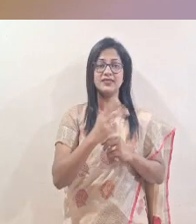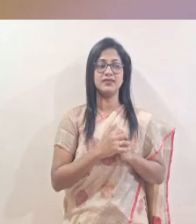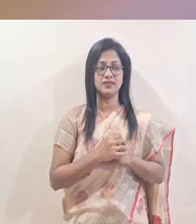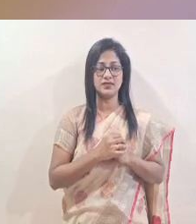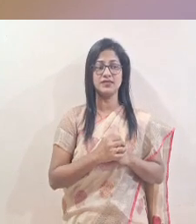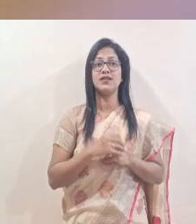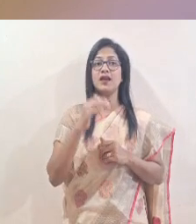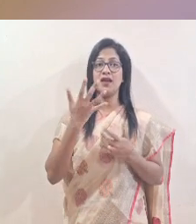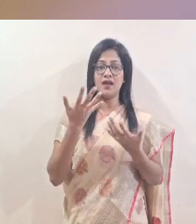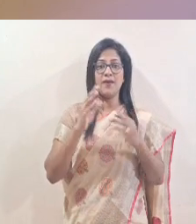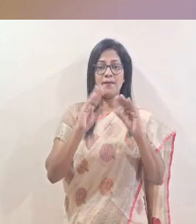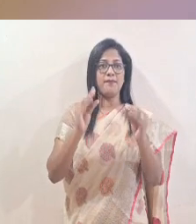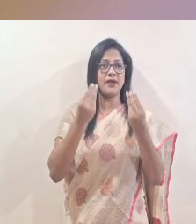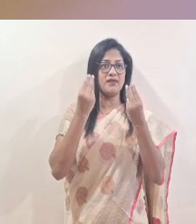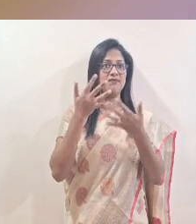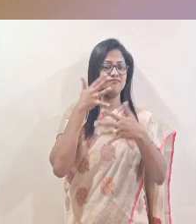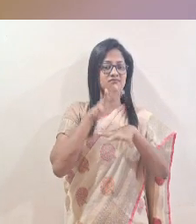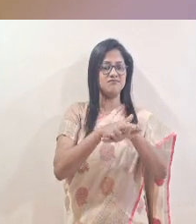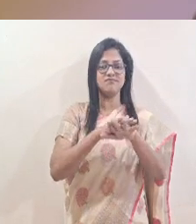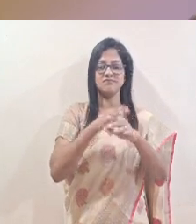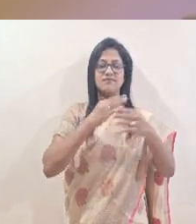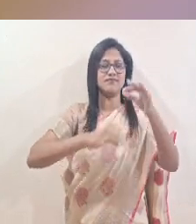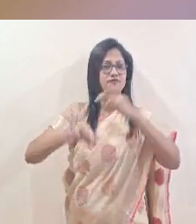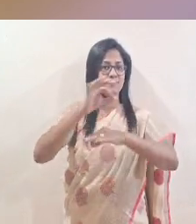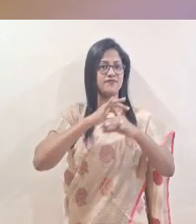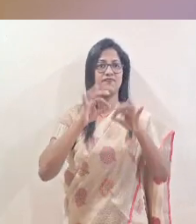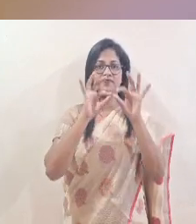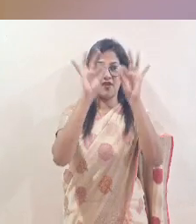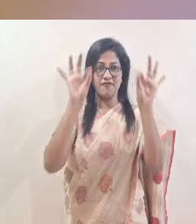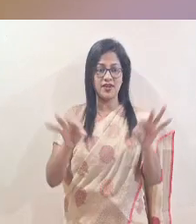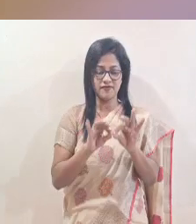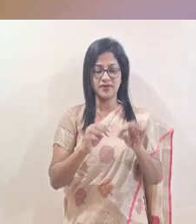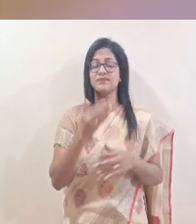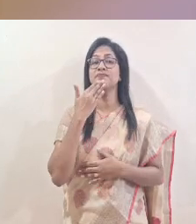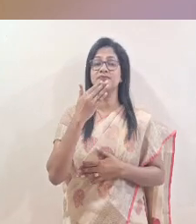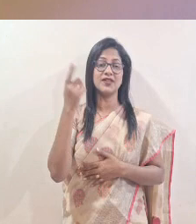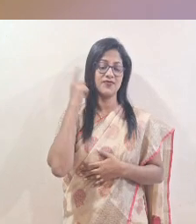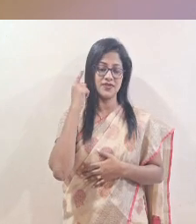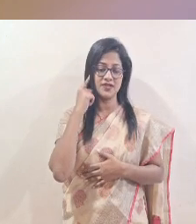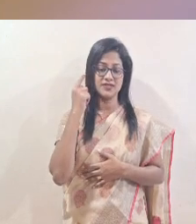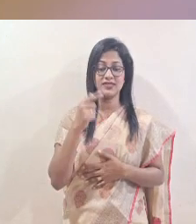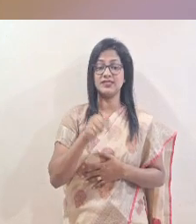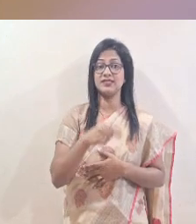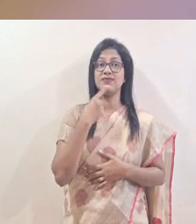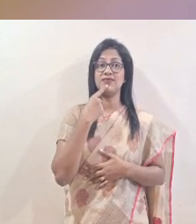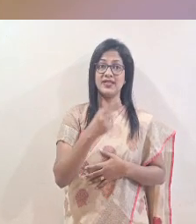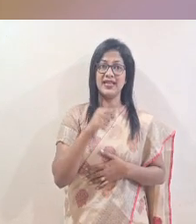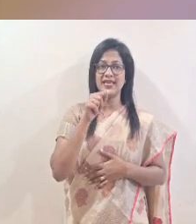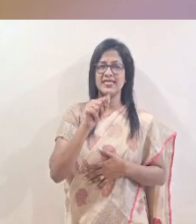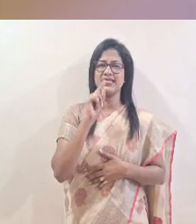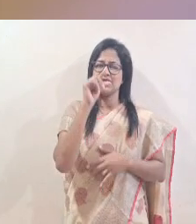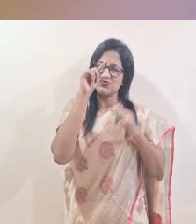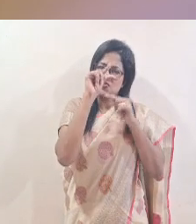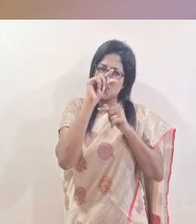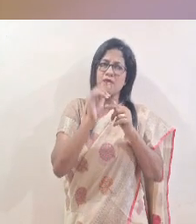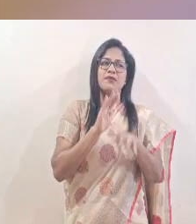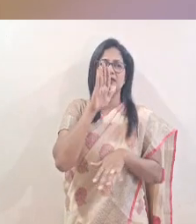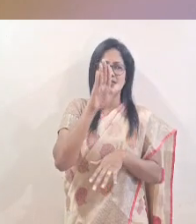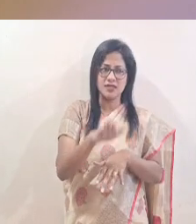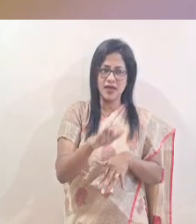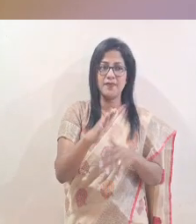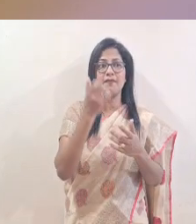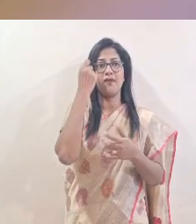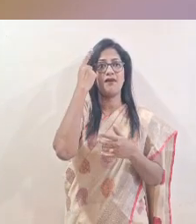a better integrated framework. So thank you for listening. I would say that this is a very small step